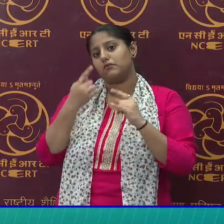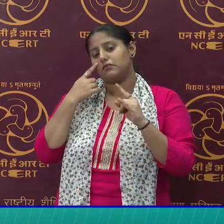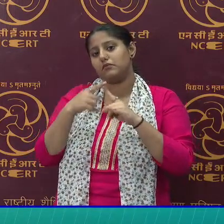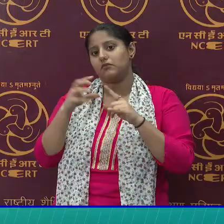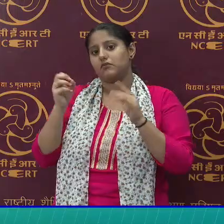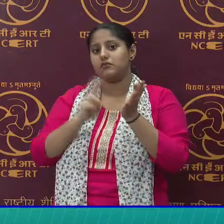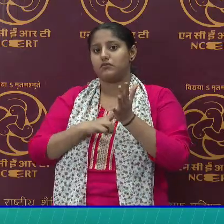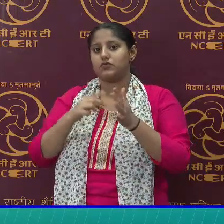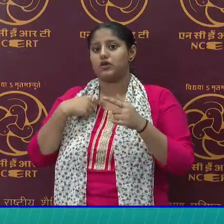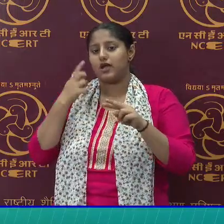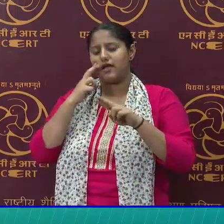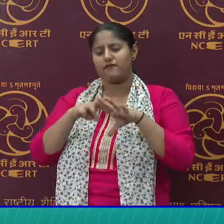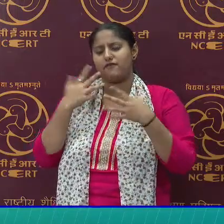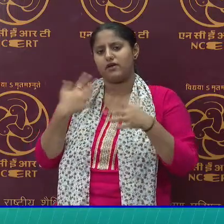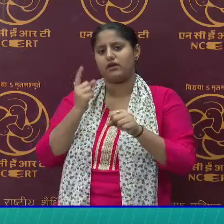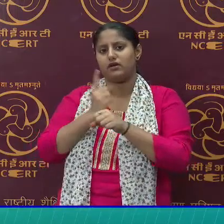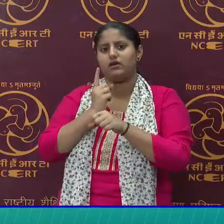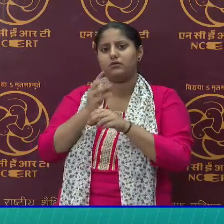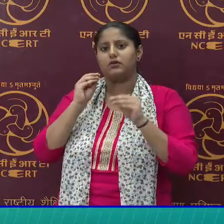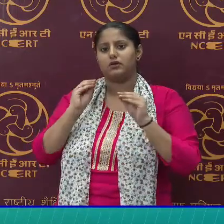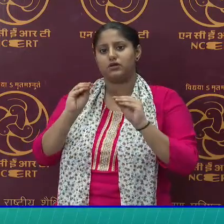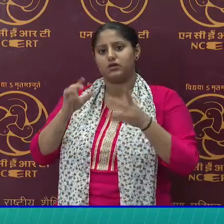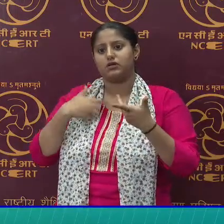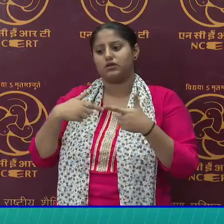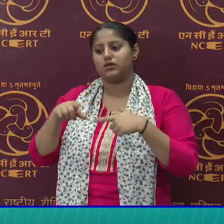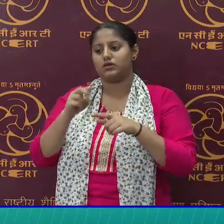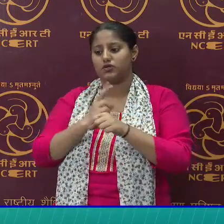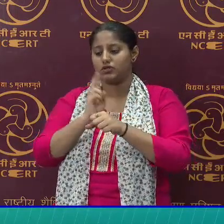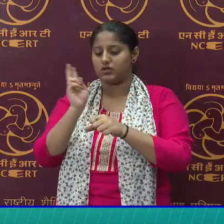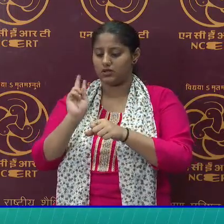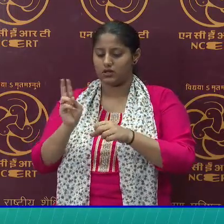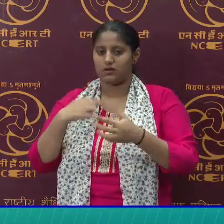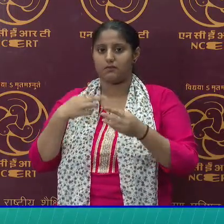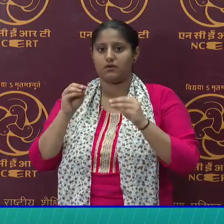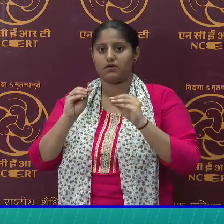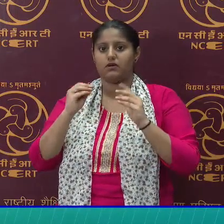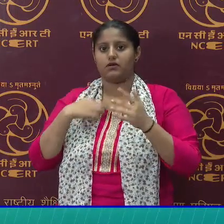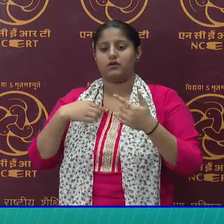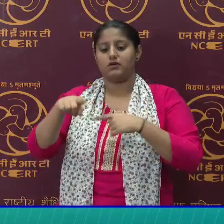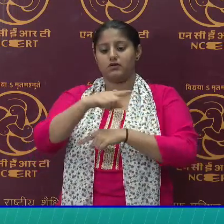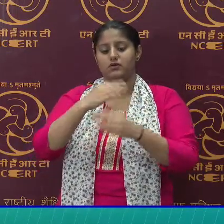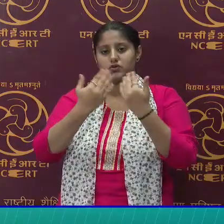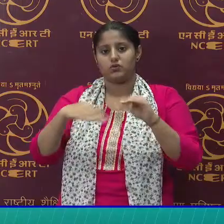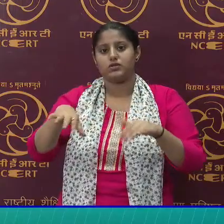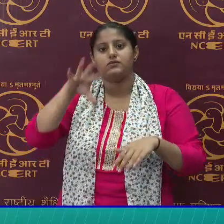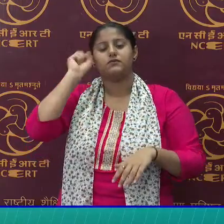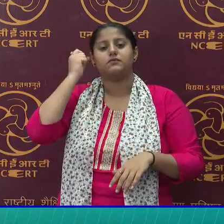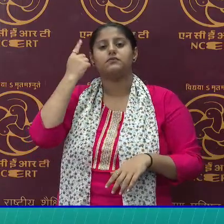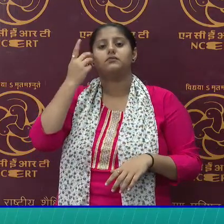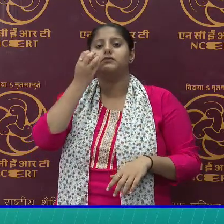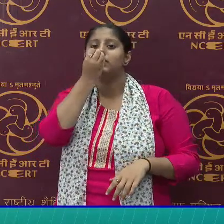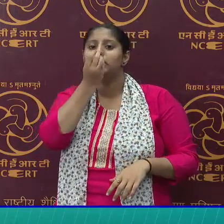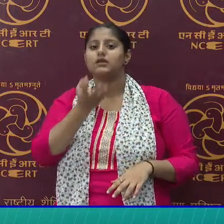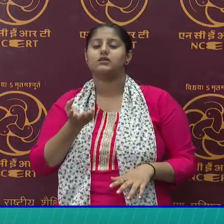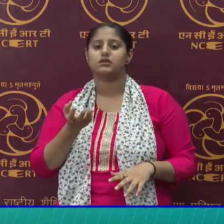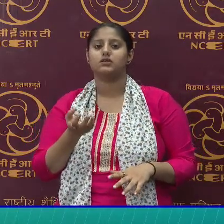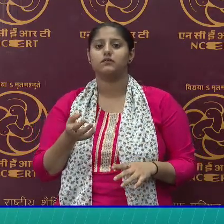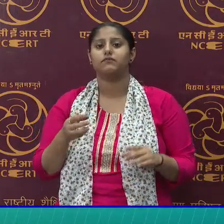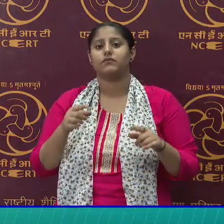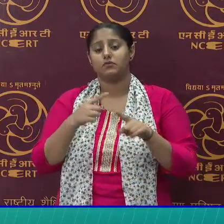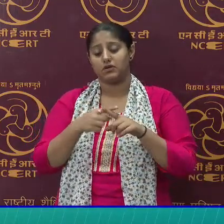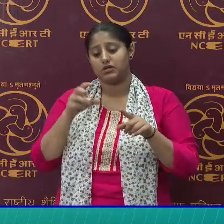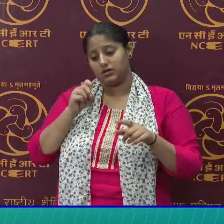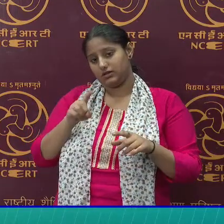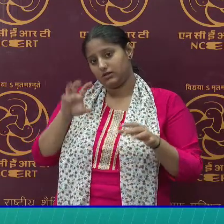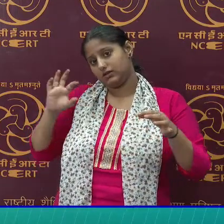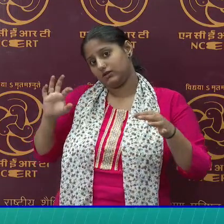So while teaching grammar, we are also trying to make them ecologically sensitive towards Yes, that's the idea. insects. Yes. So there's